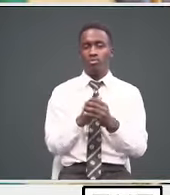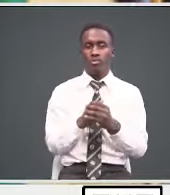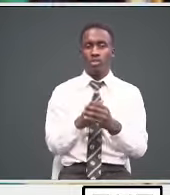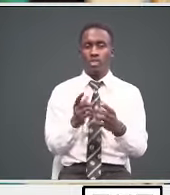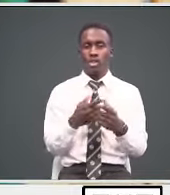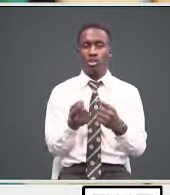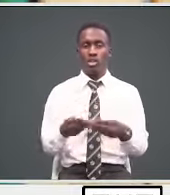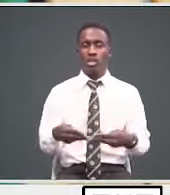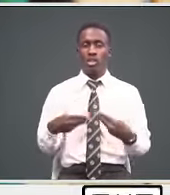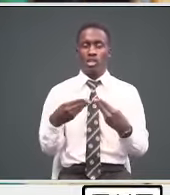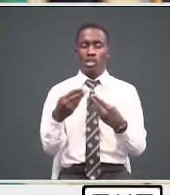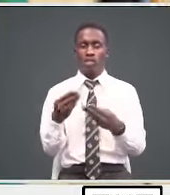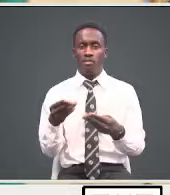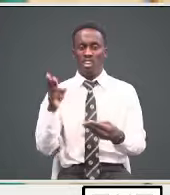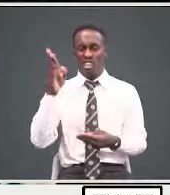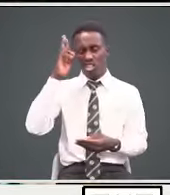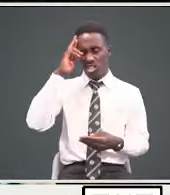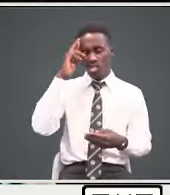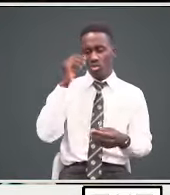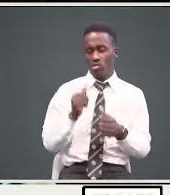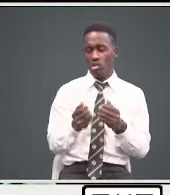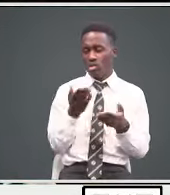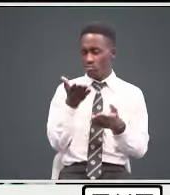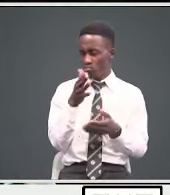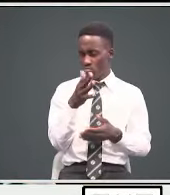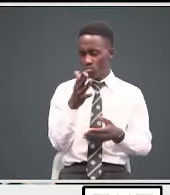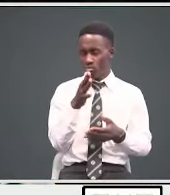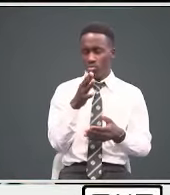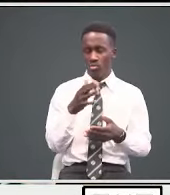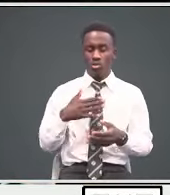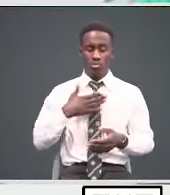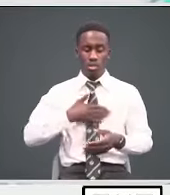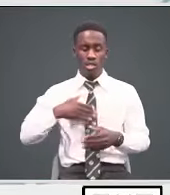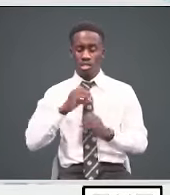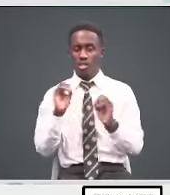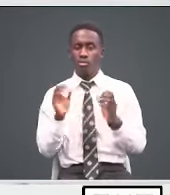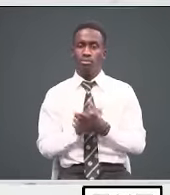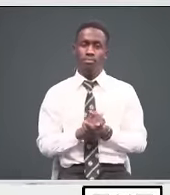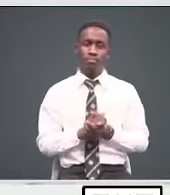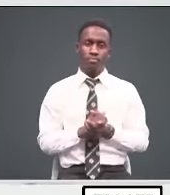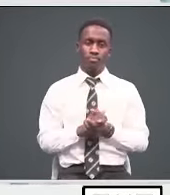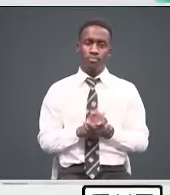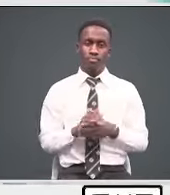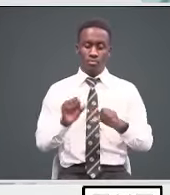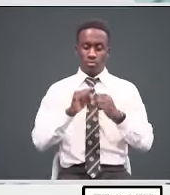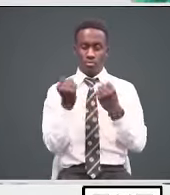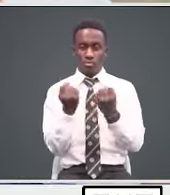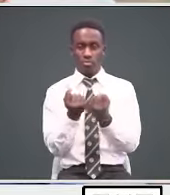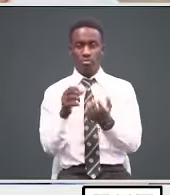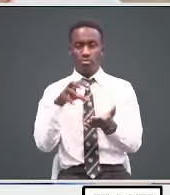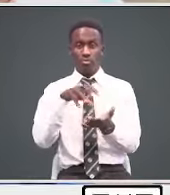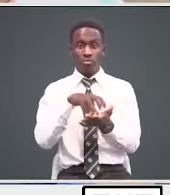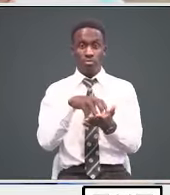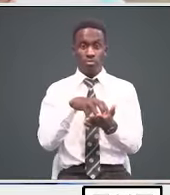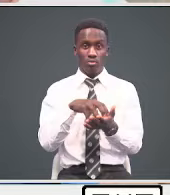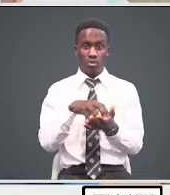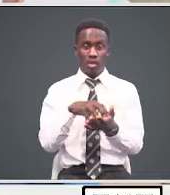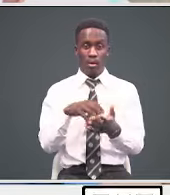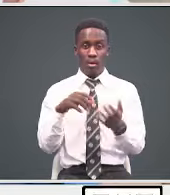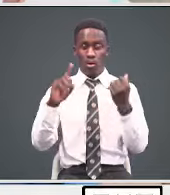you are given some reasons that seemed not to be pleasing. However, the Sacco's situation worsened over the years.